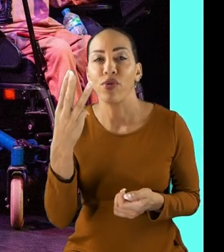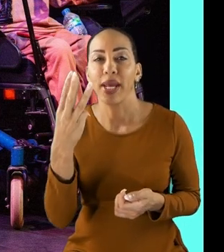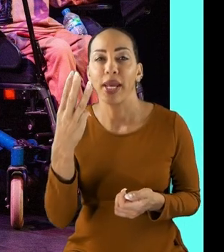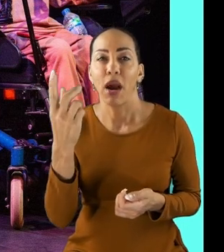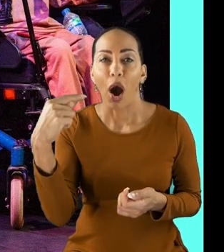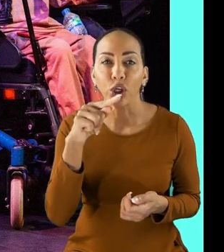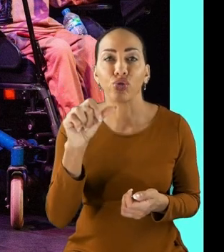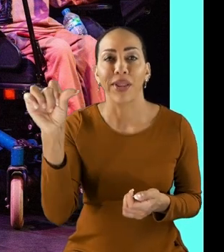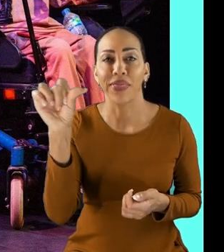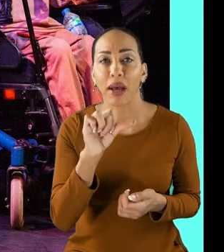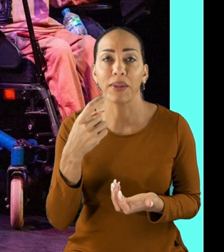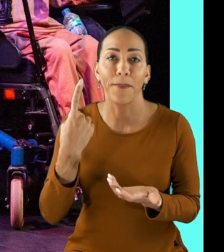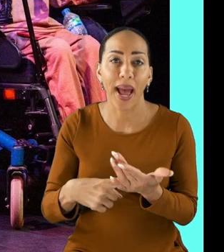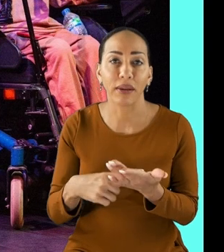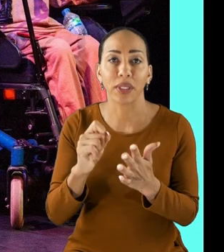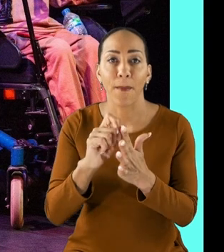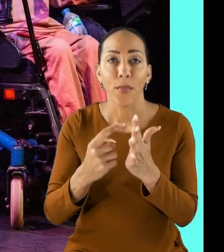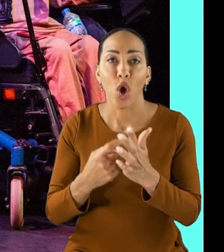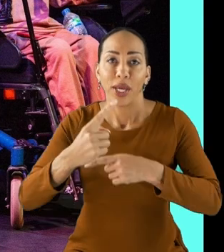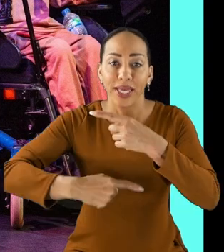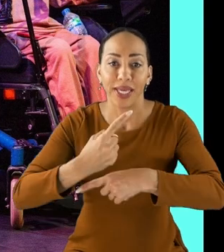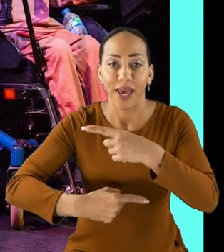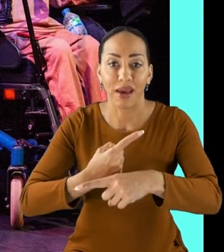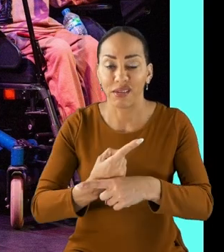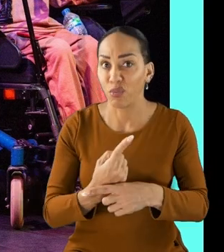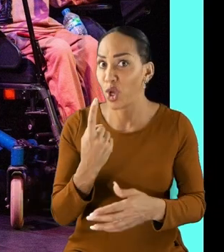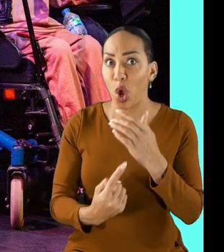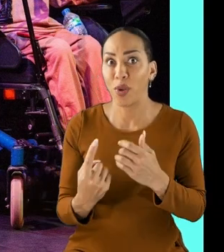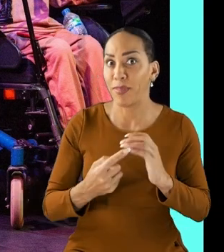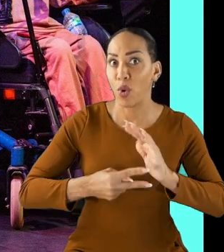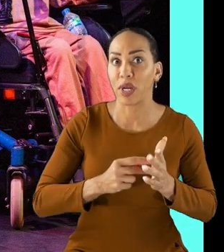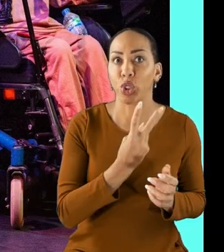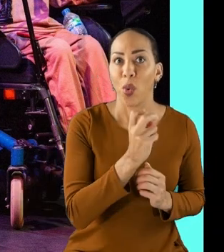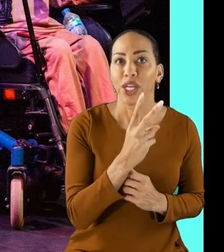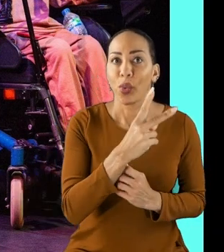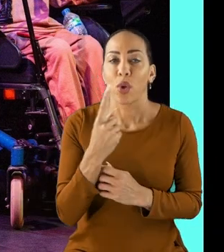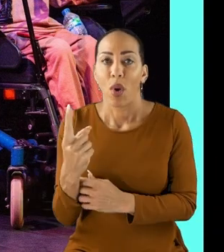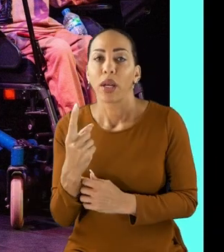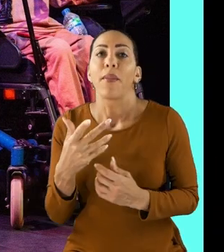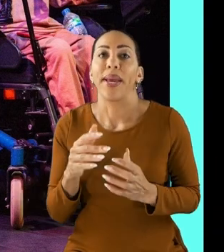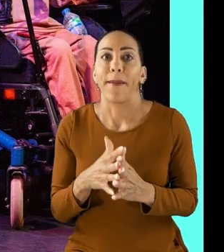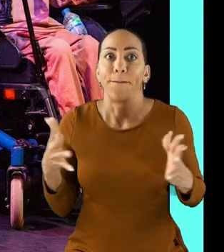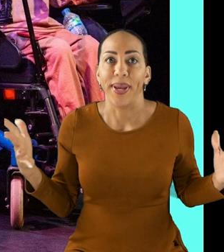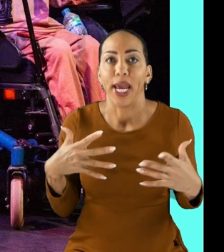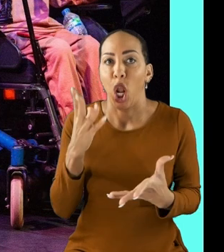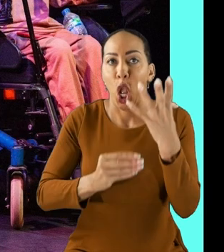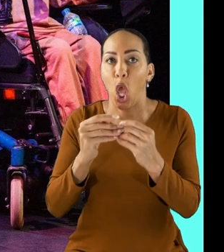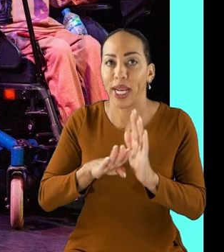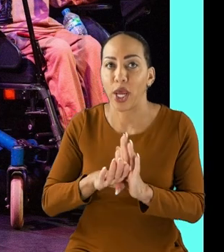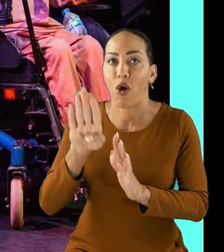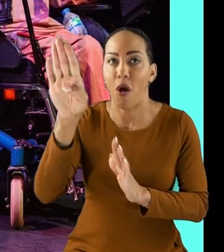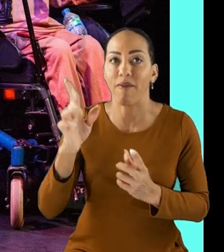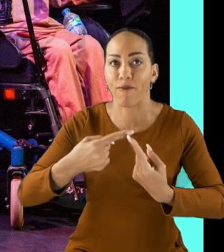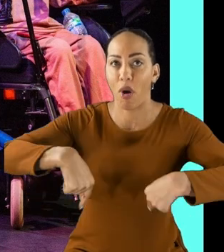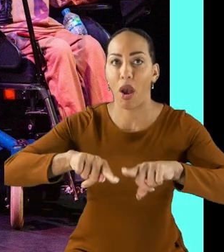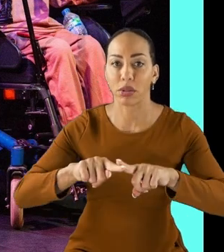which, after, given that we became an organisation in 2021, has meant that there's been a really steep learning curve for us. And one of the things